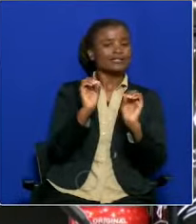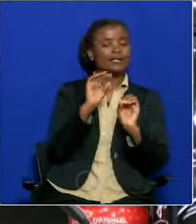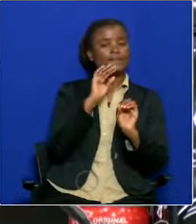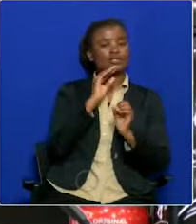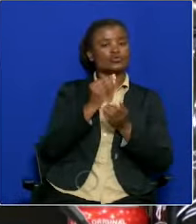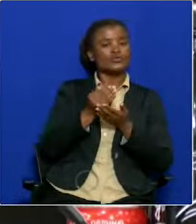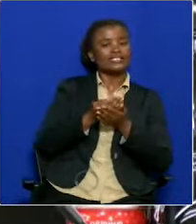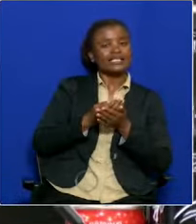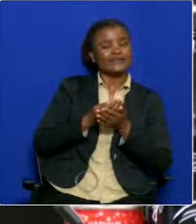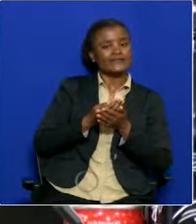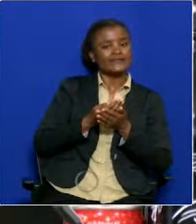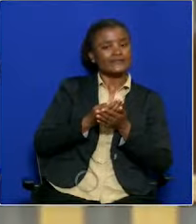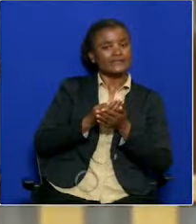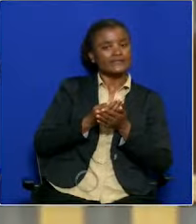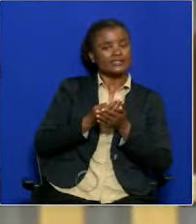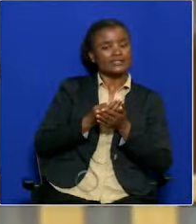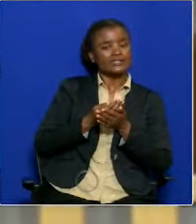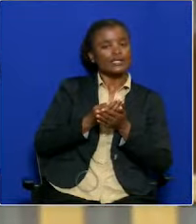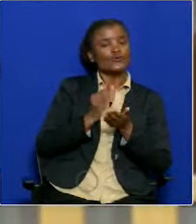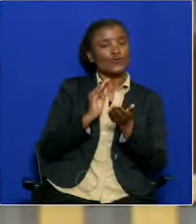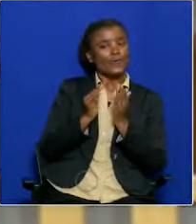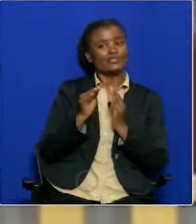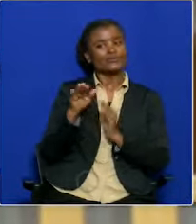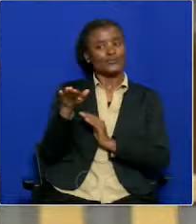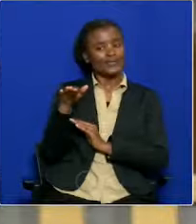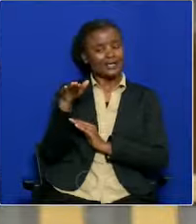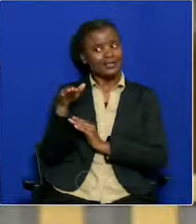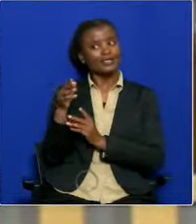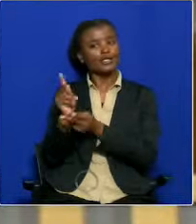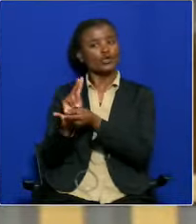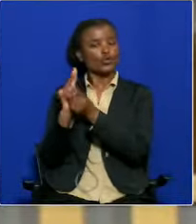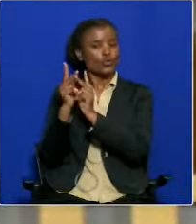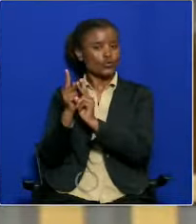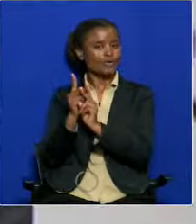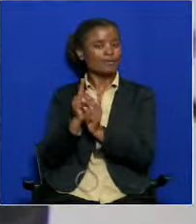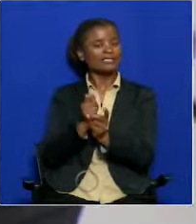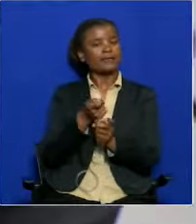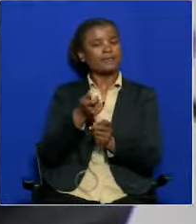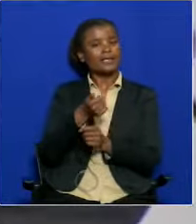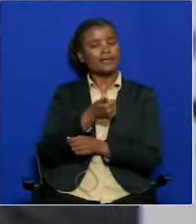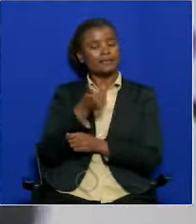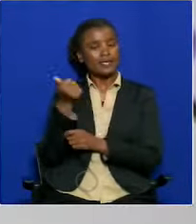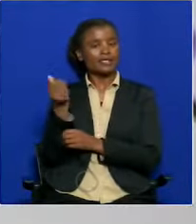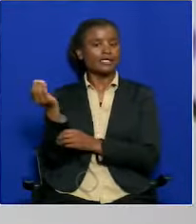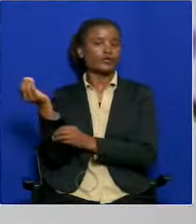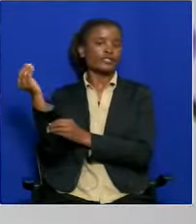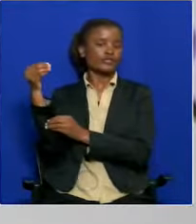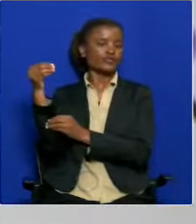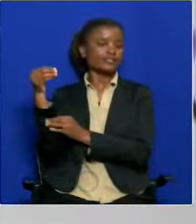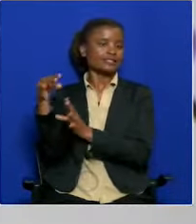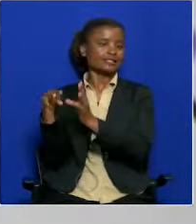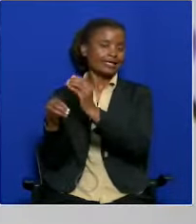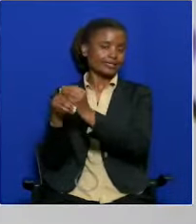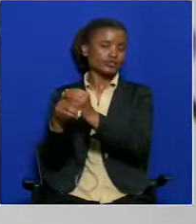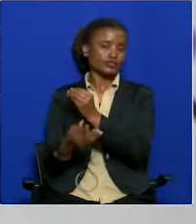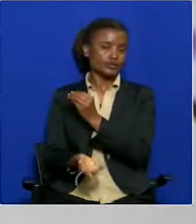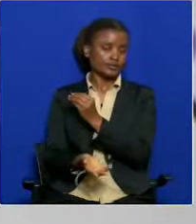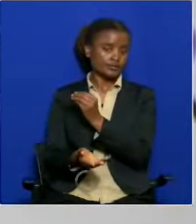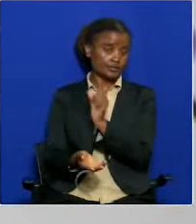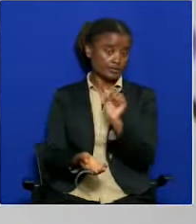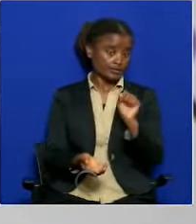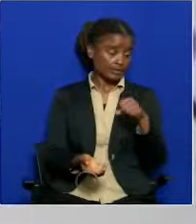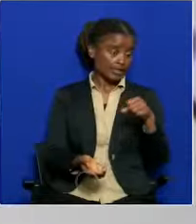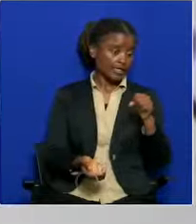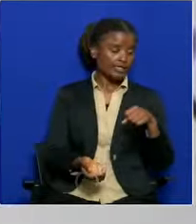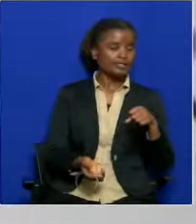had to pay to a bank. Do you accept as a benefit in that way? Yeah, got a benefit from a